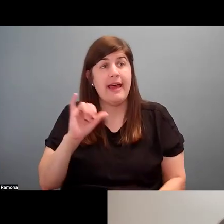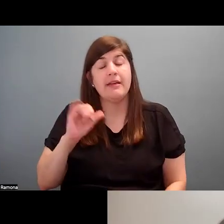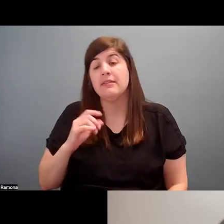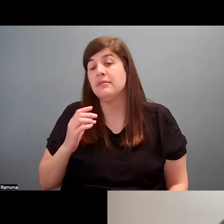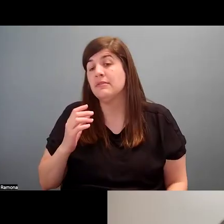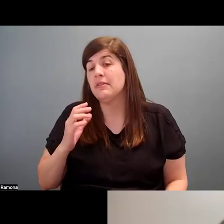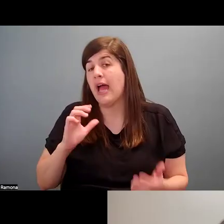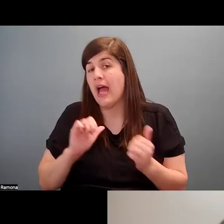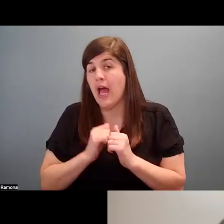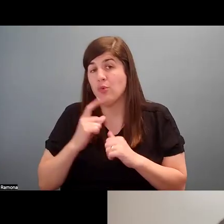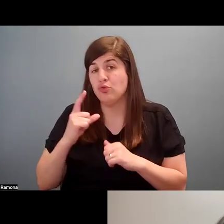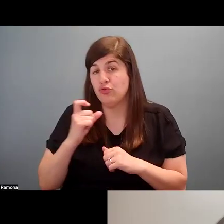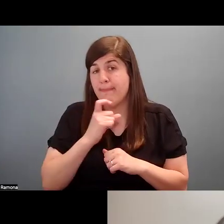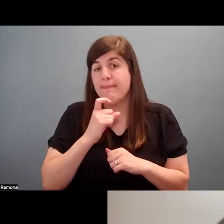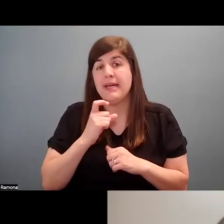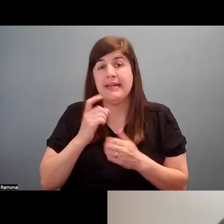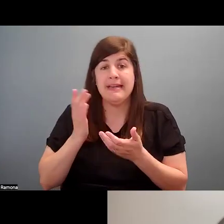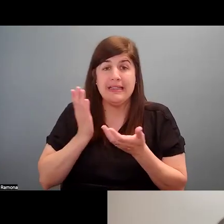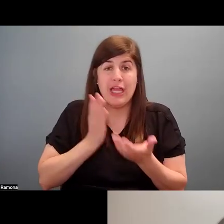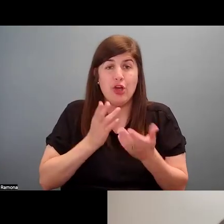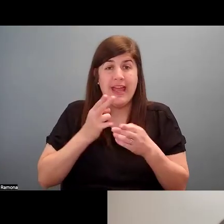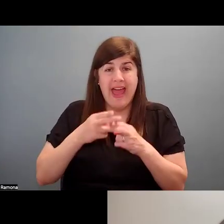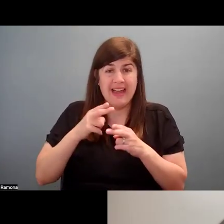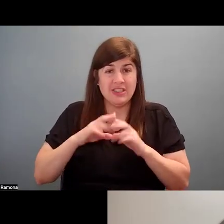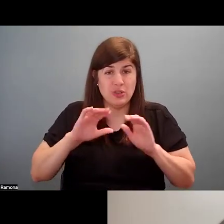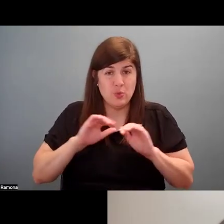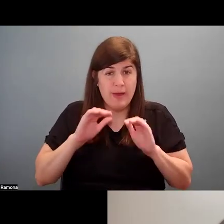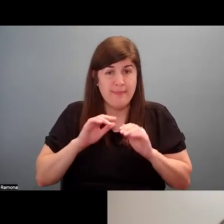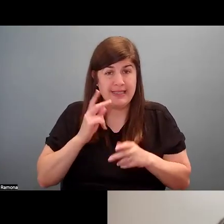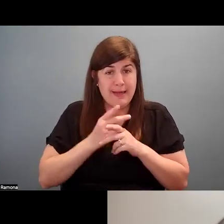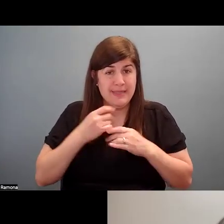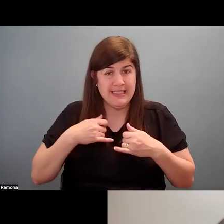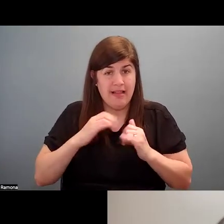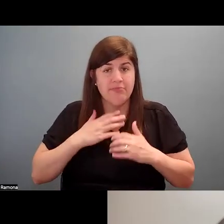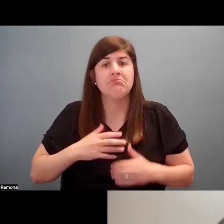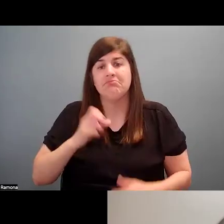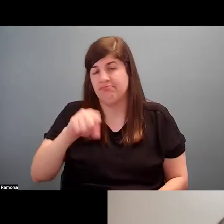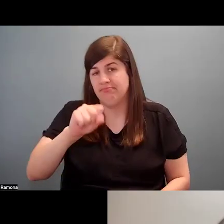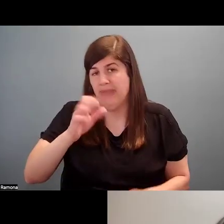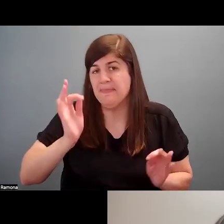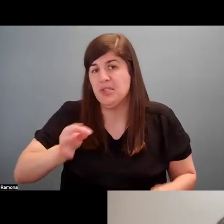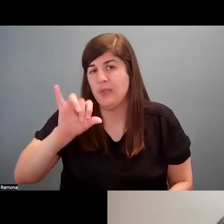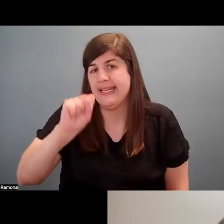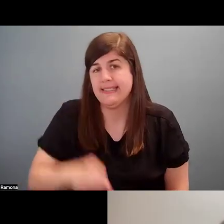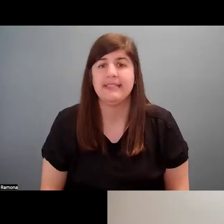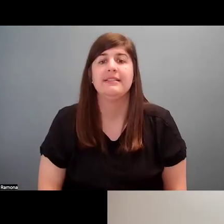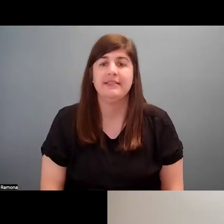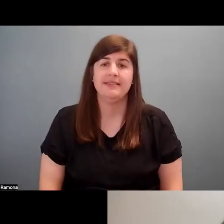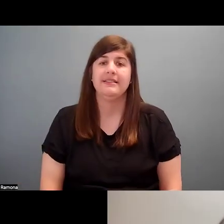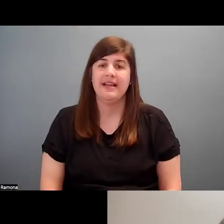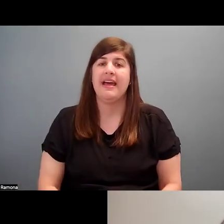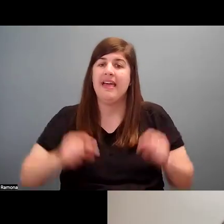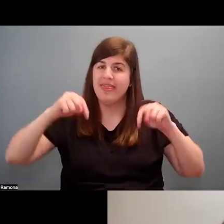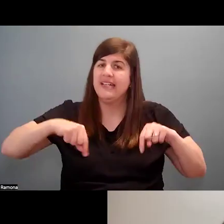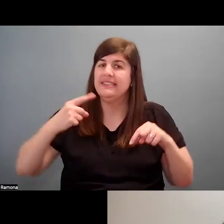the shrimp carry the eggs and still able Mhm. to swim to like keep it under their Absolutely. undercarriage? Yeah. Yes, Cool. this